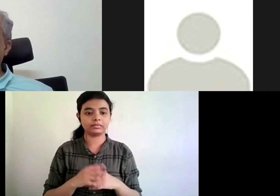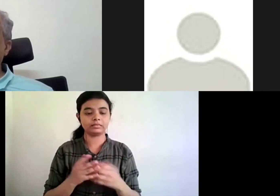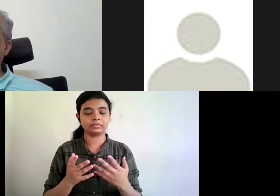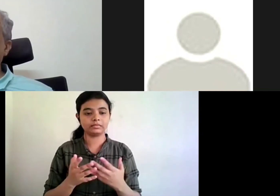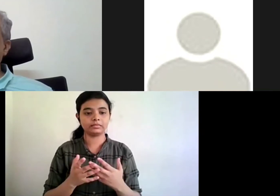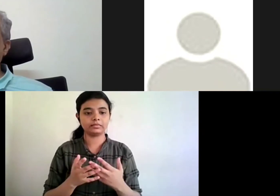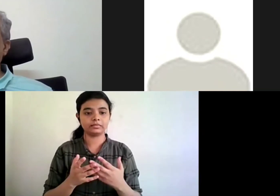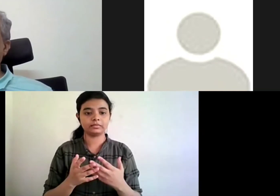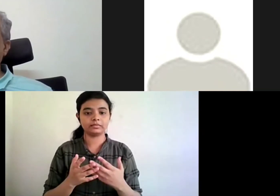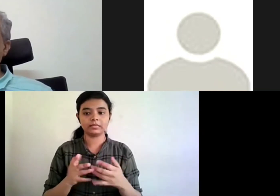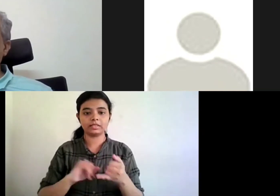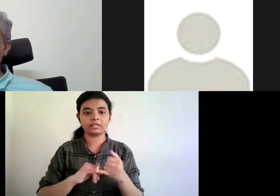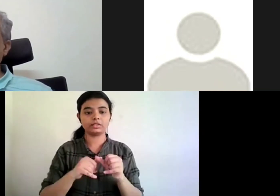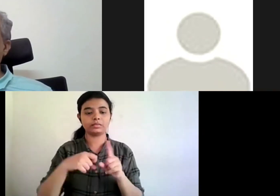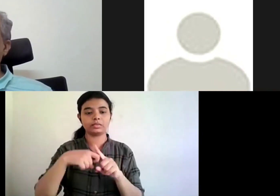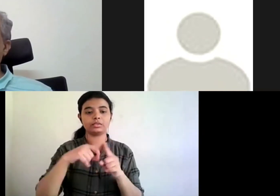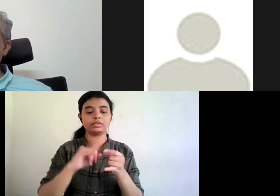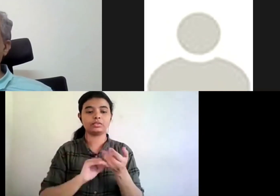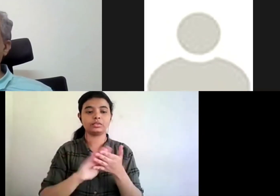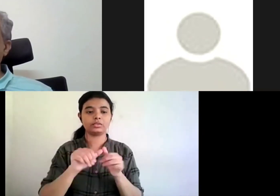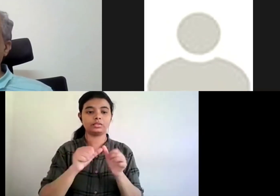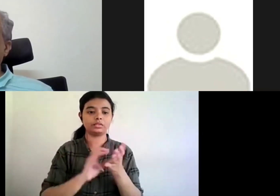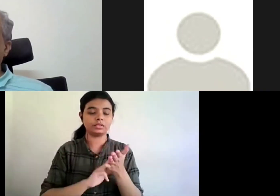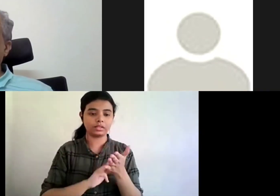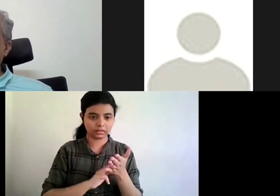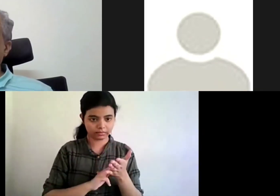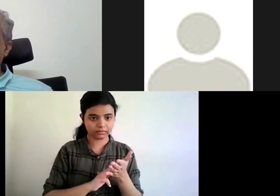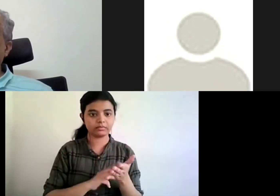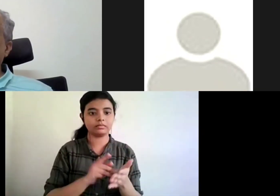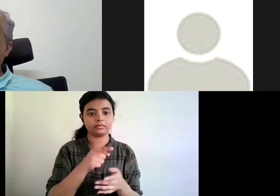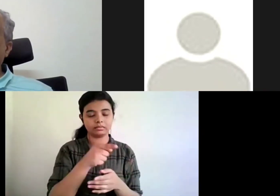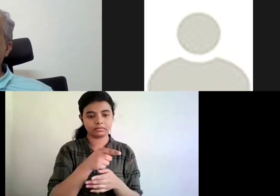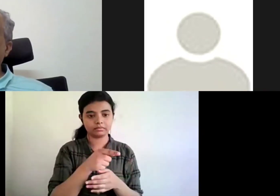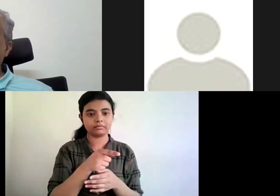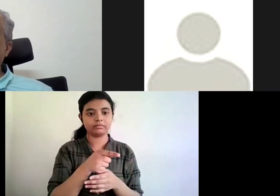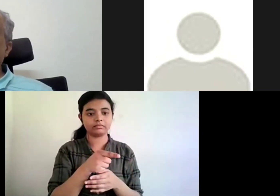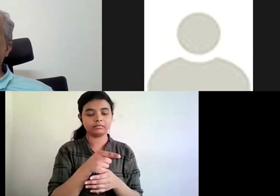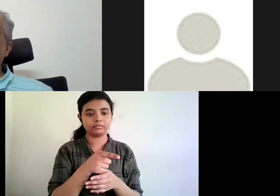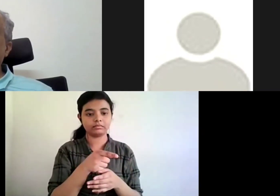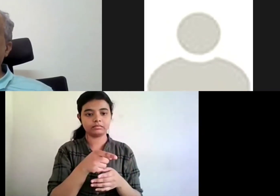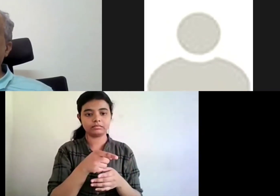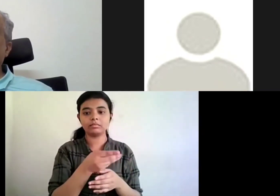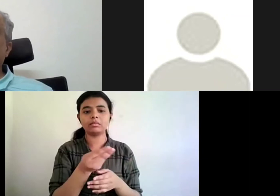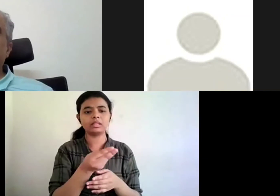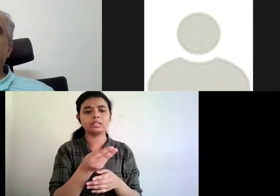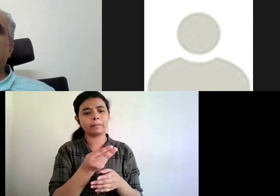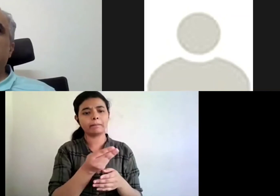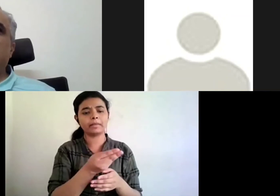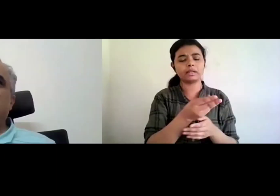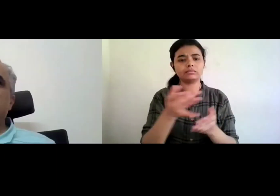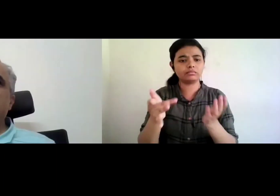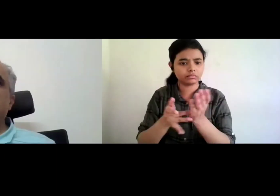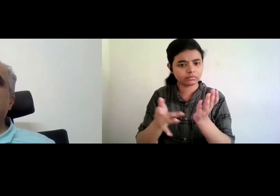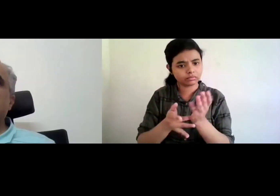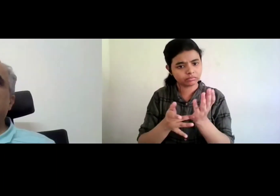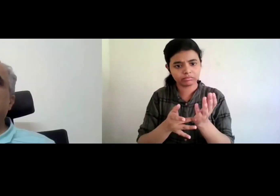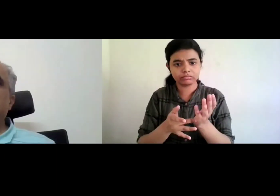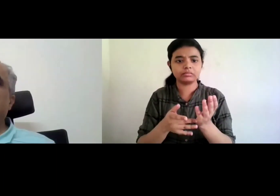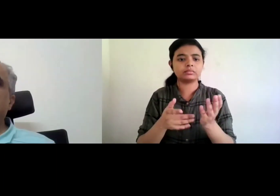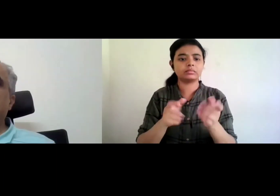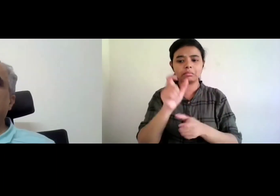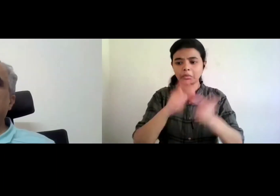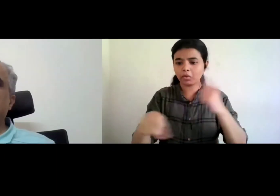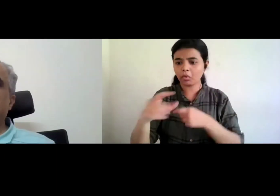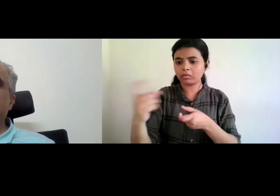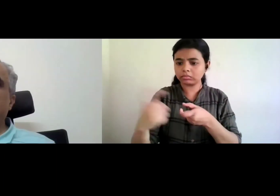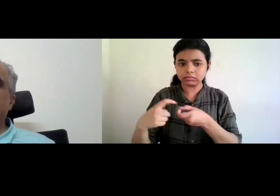the suction for example can offer uh we we have actually created a digital platform for people to contribute in